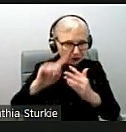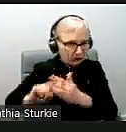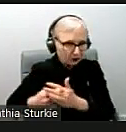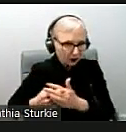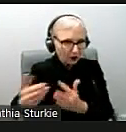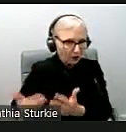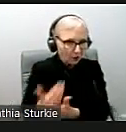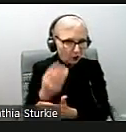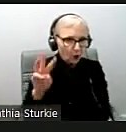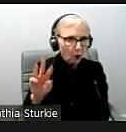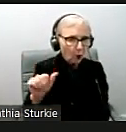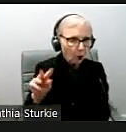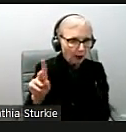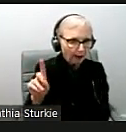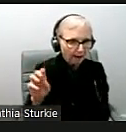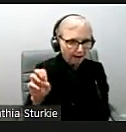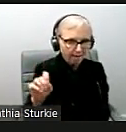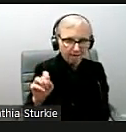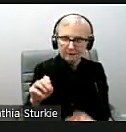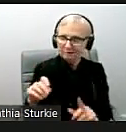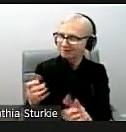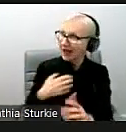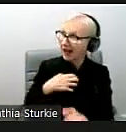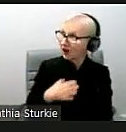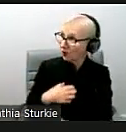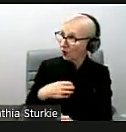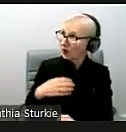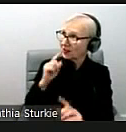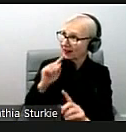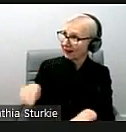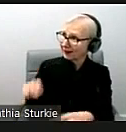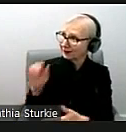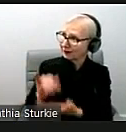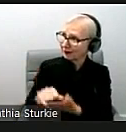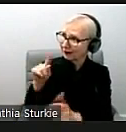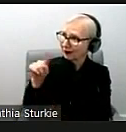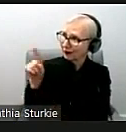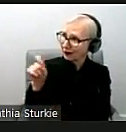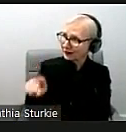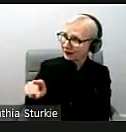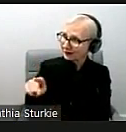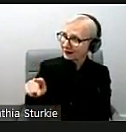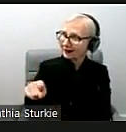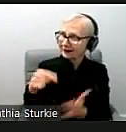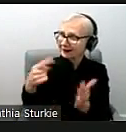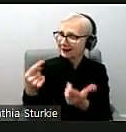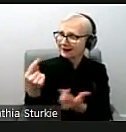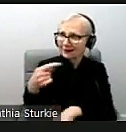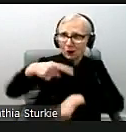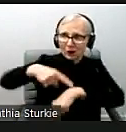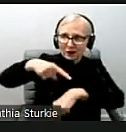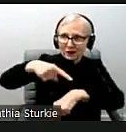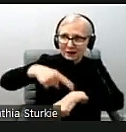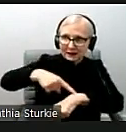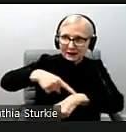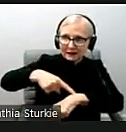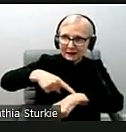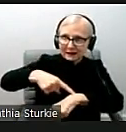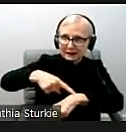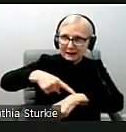Yeah, great question. And I really wish I had the answer to that question. Yeah, this is one of those times where my